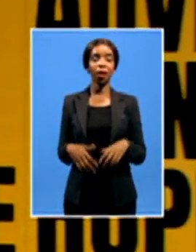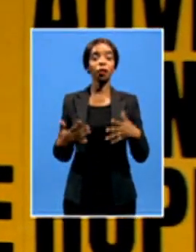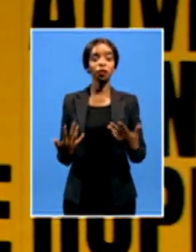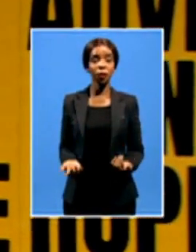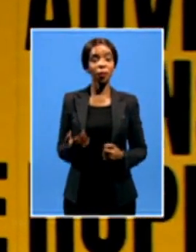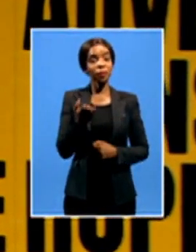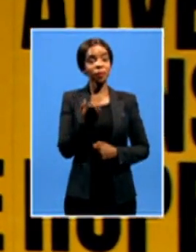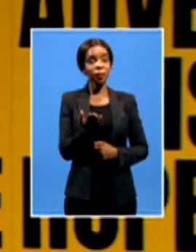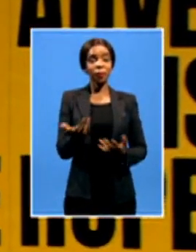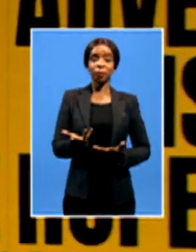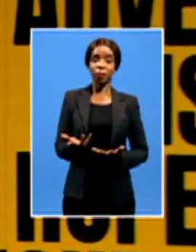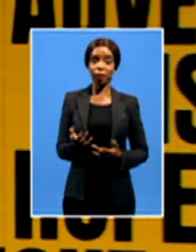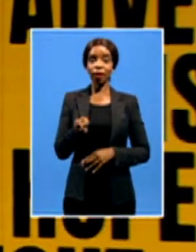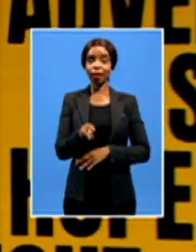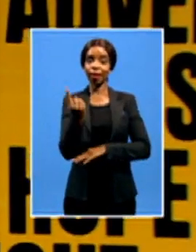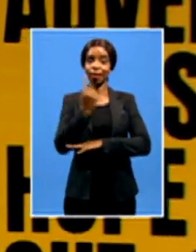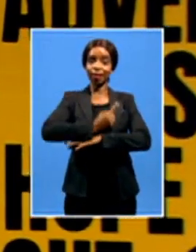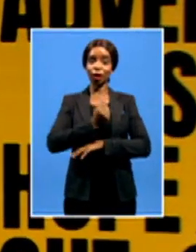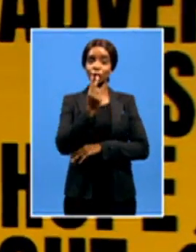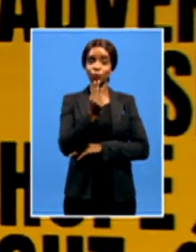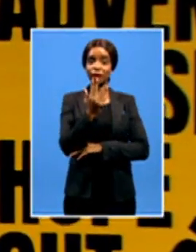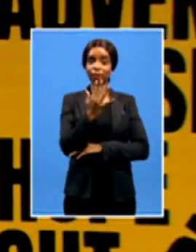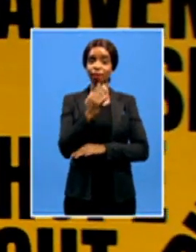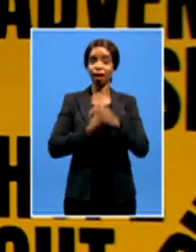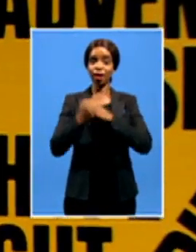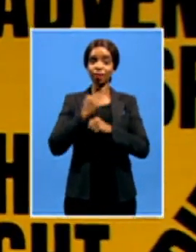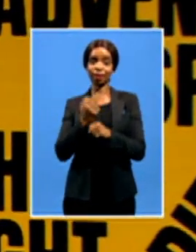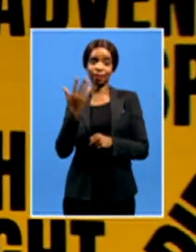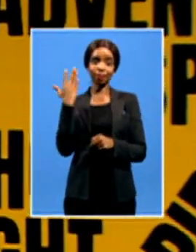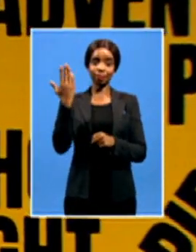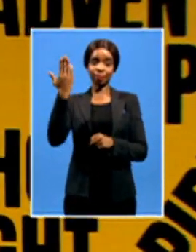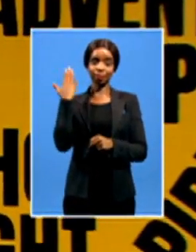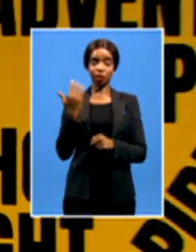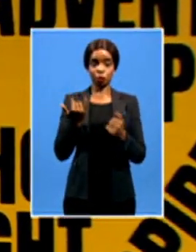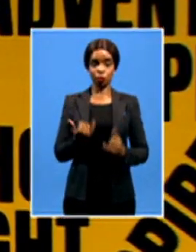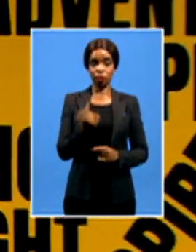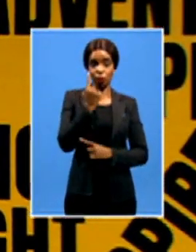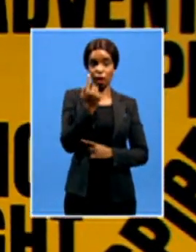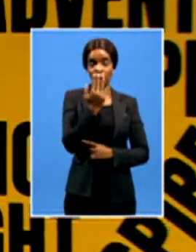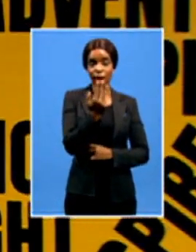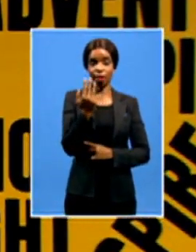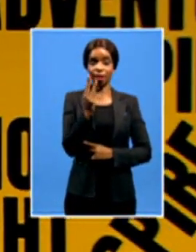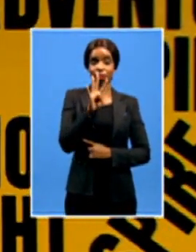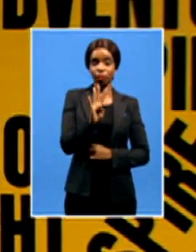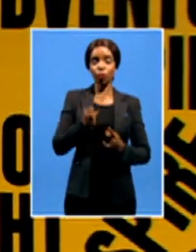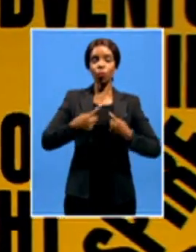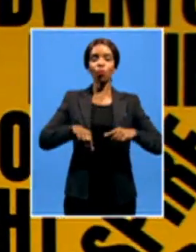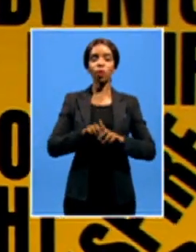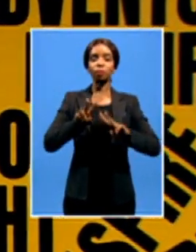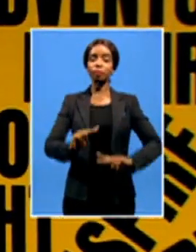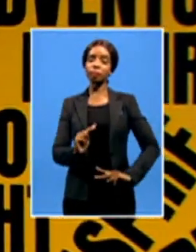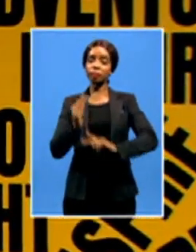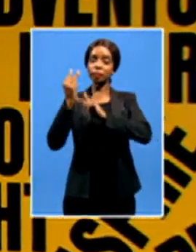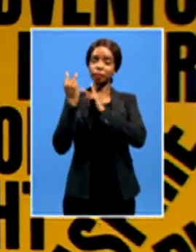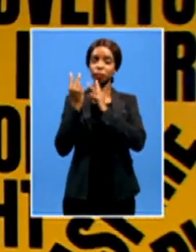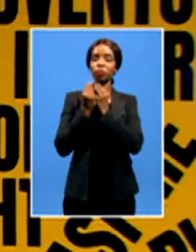So where were you on this day 25 years ago? Well, today in 1994, we are going to look back at